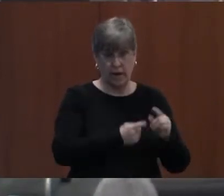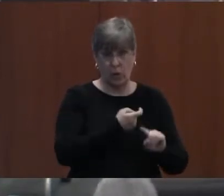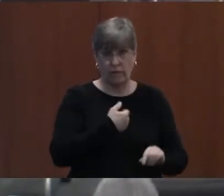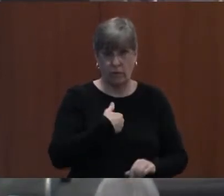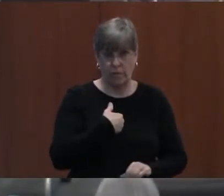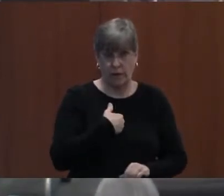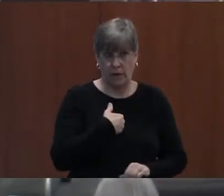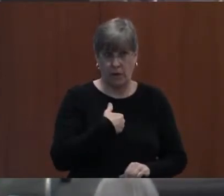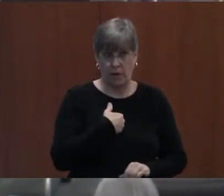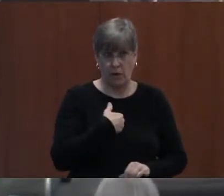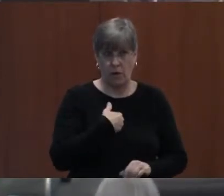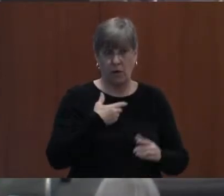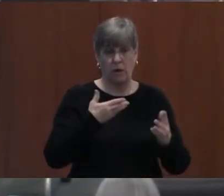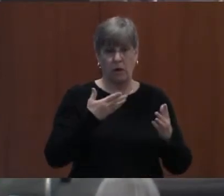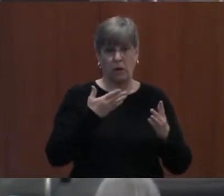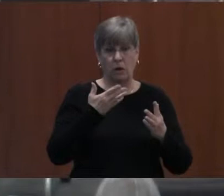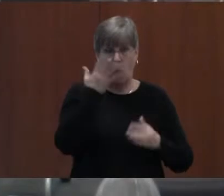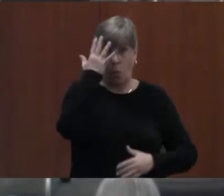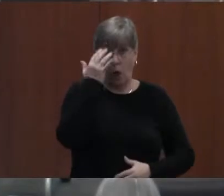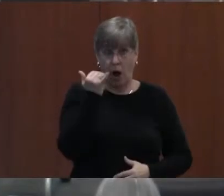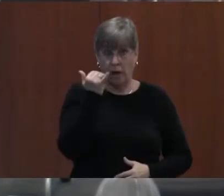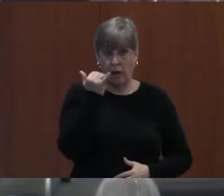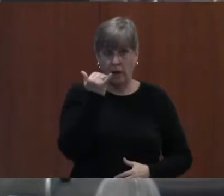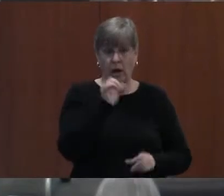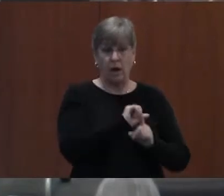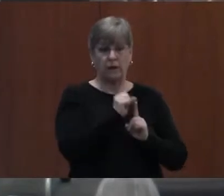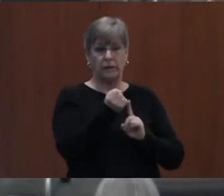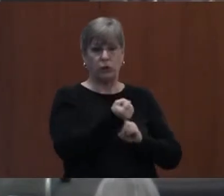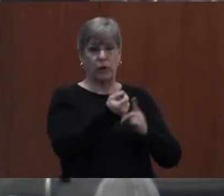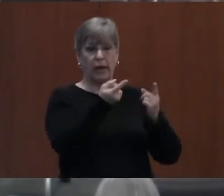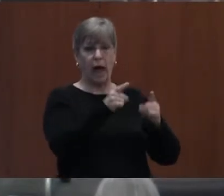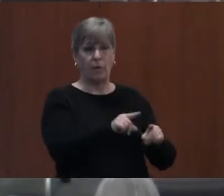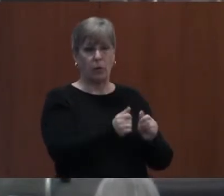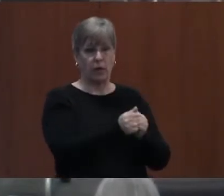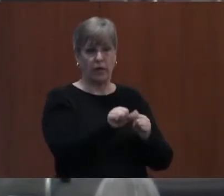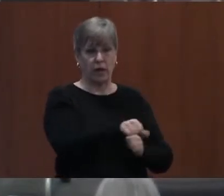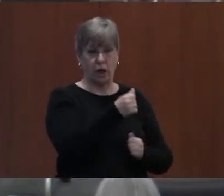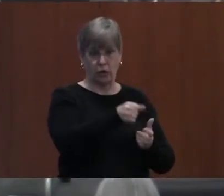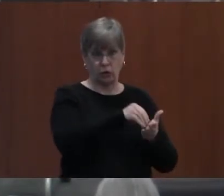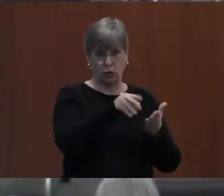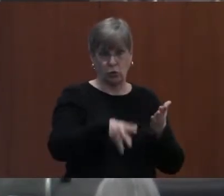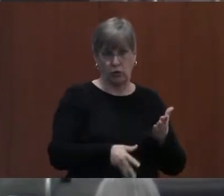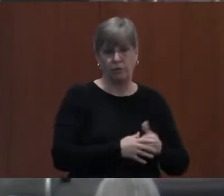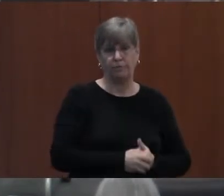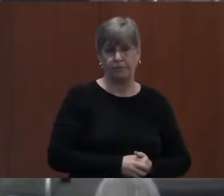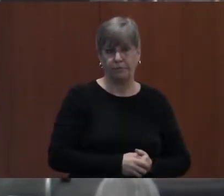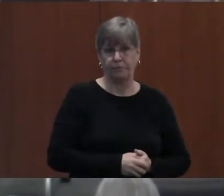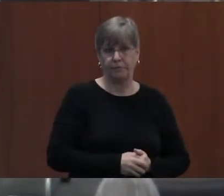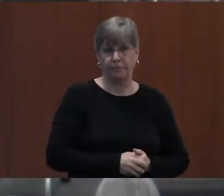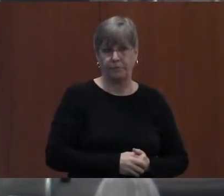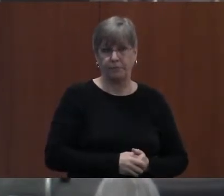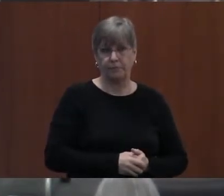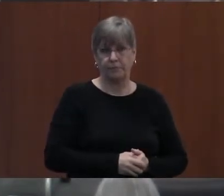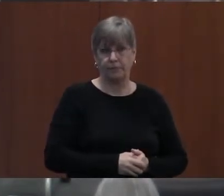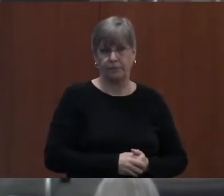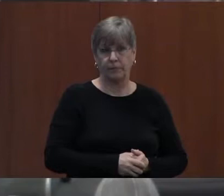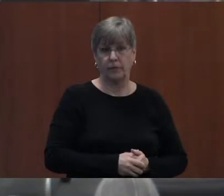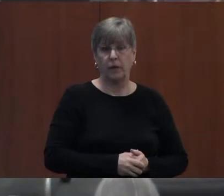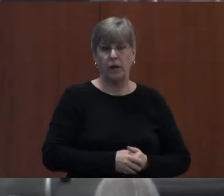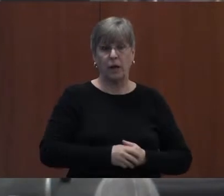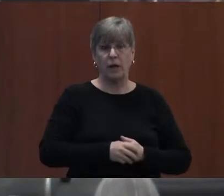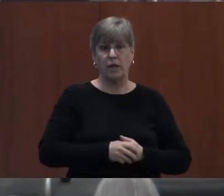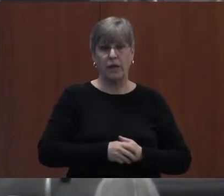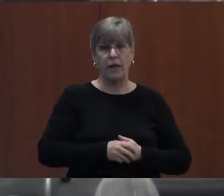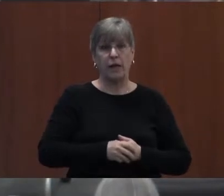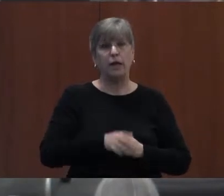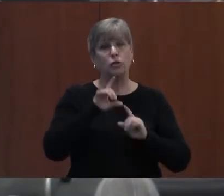me through a situation that happened with another student, and the solutions